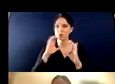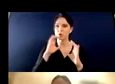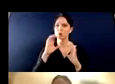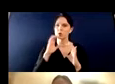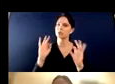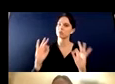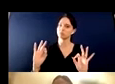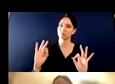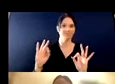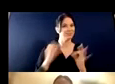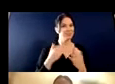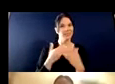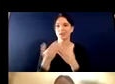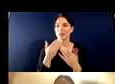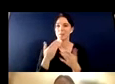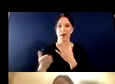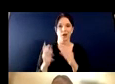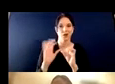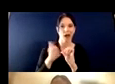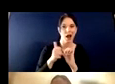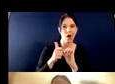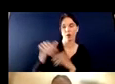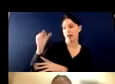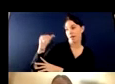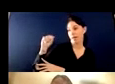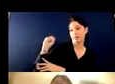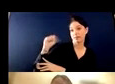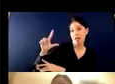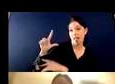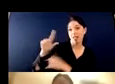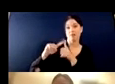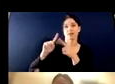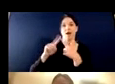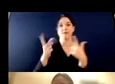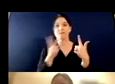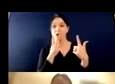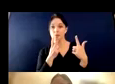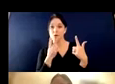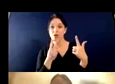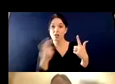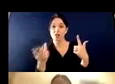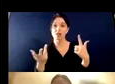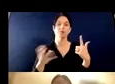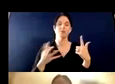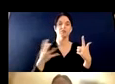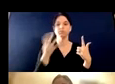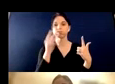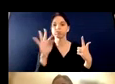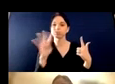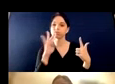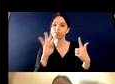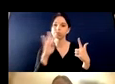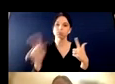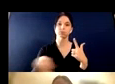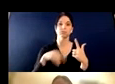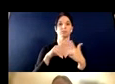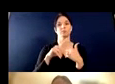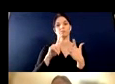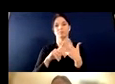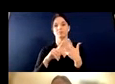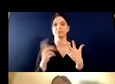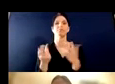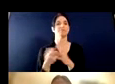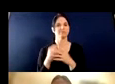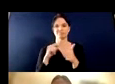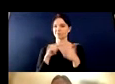the method, whether it's ASL, verbal, total communication, et cetera. I strongly believe that the